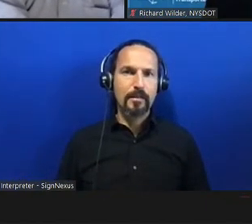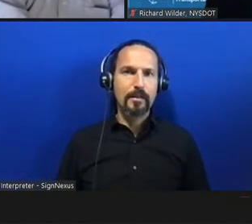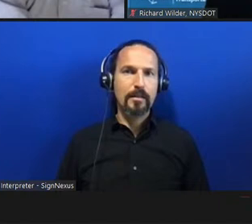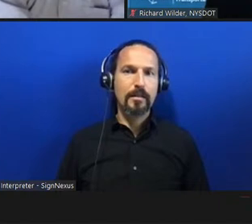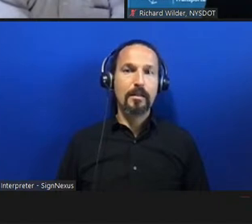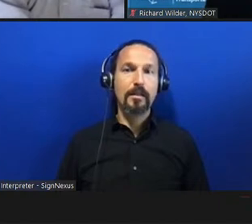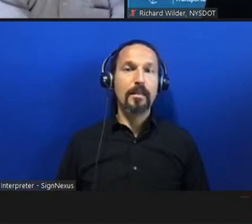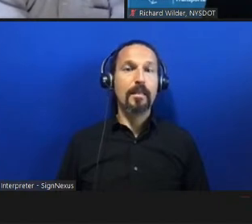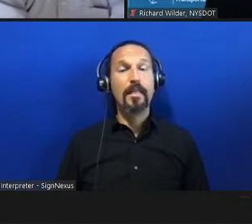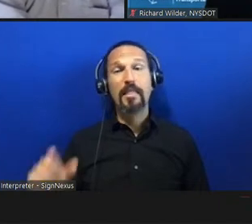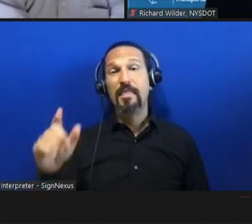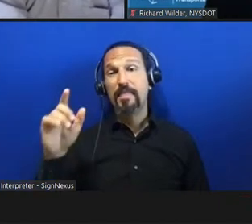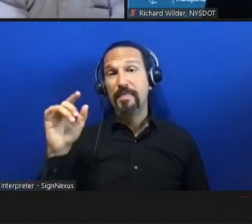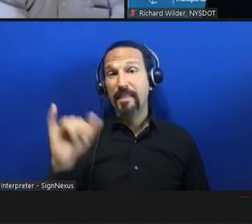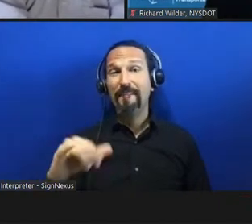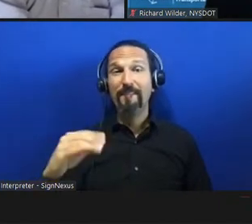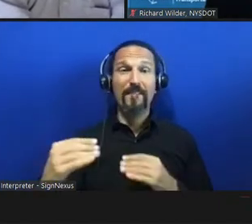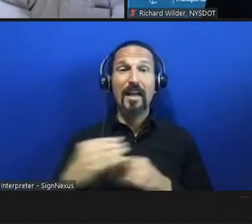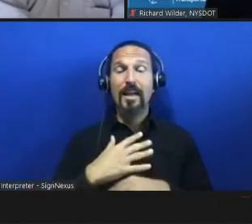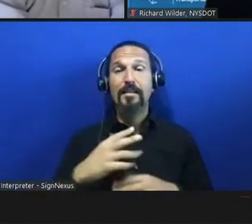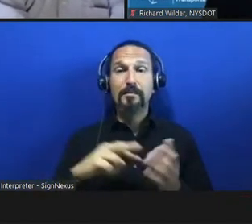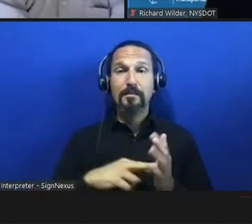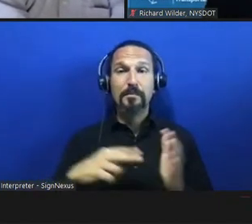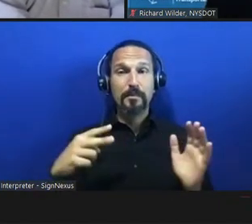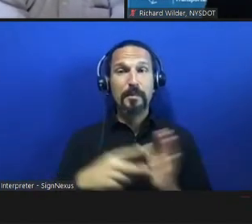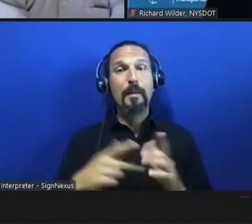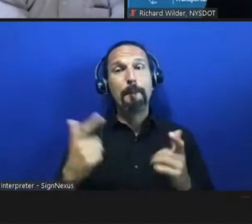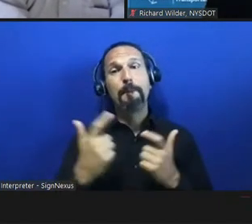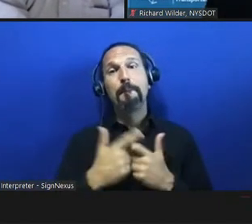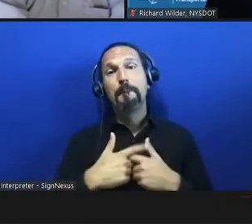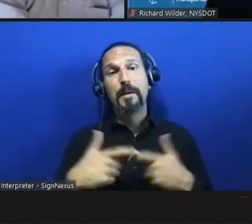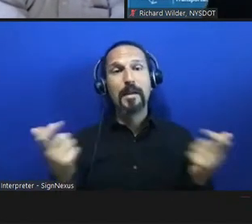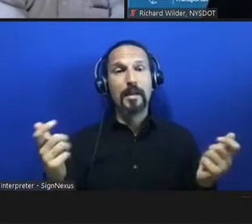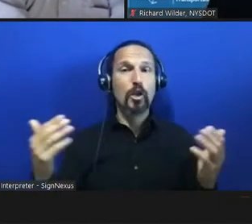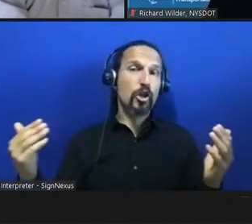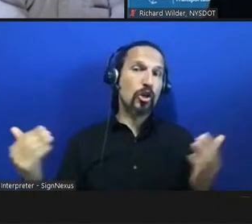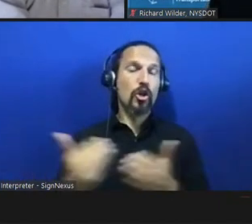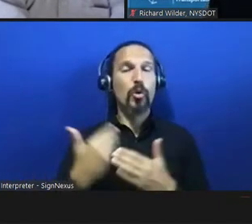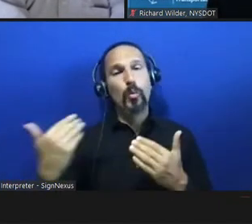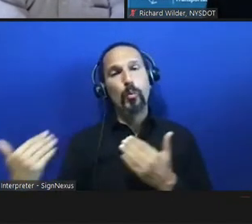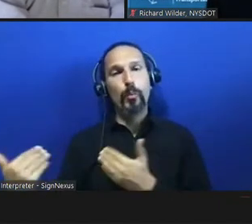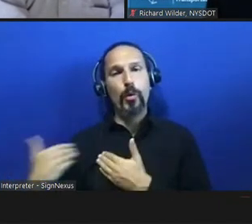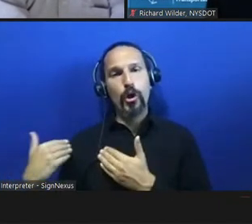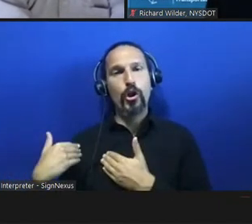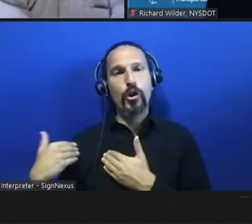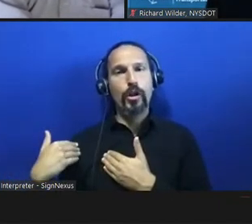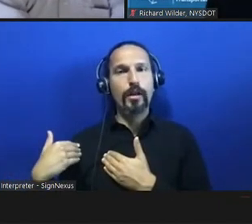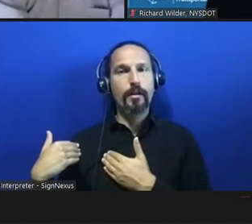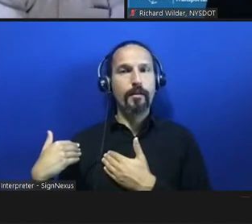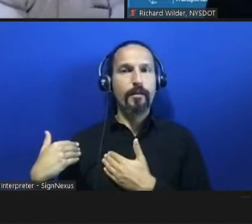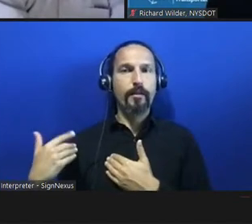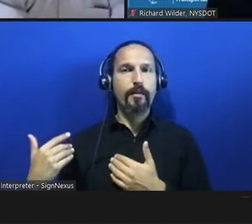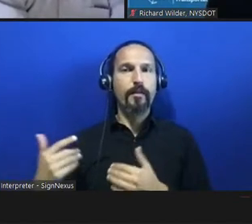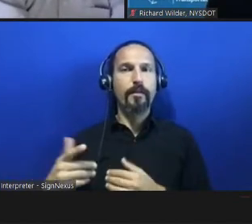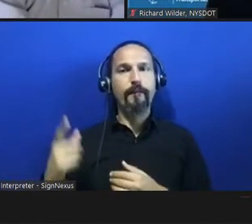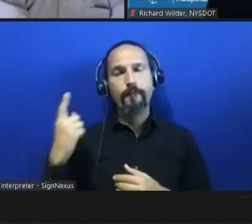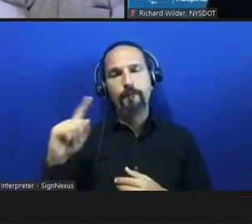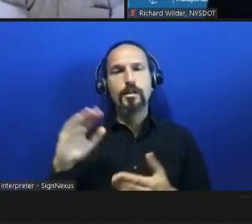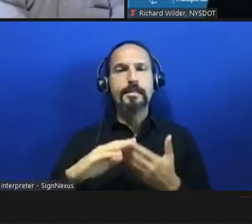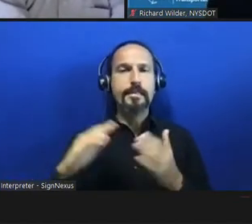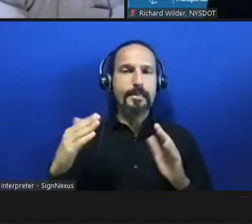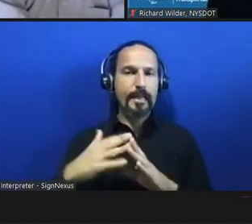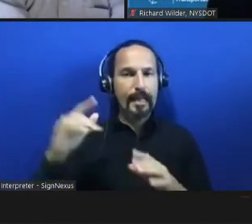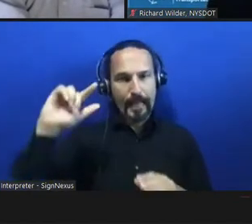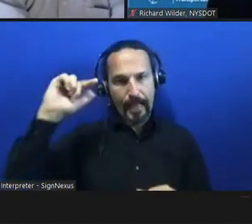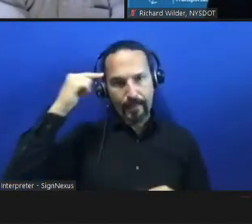repercussions of that might very well be a huge new burden on city government